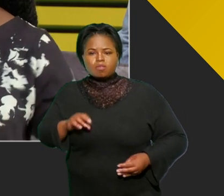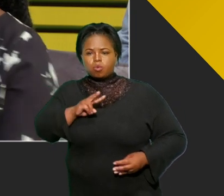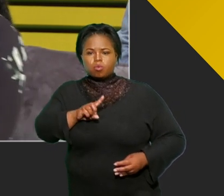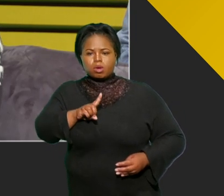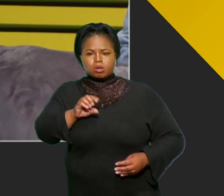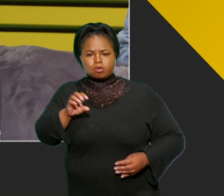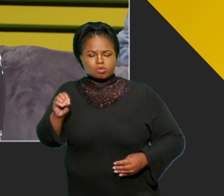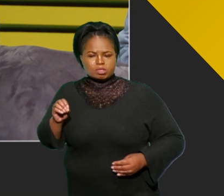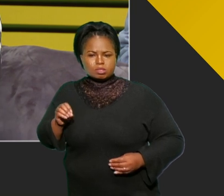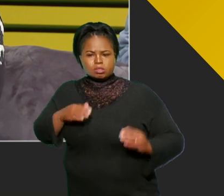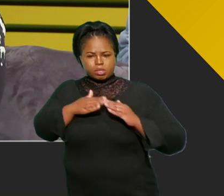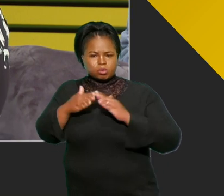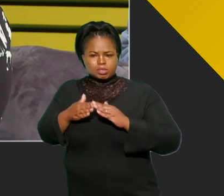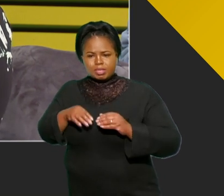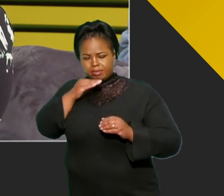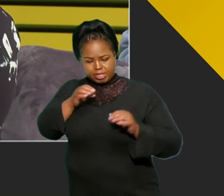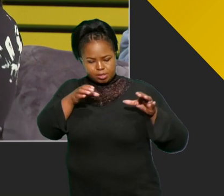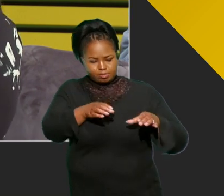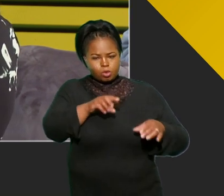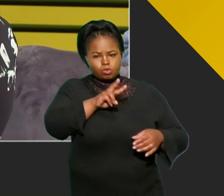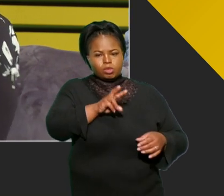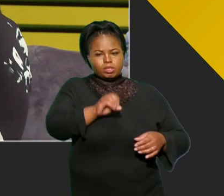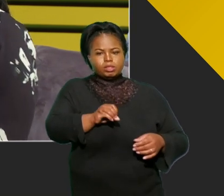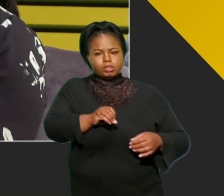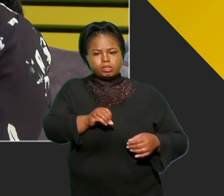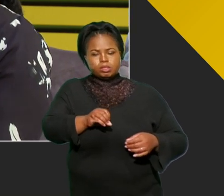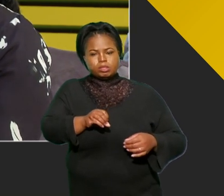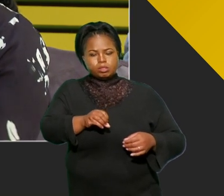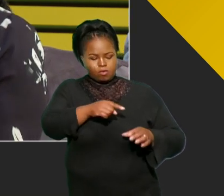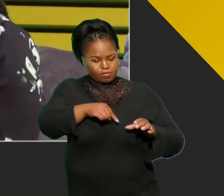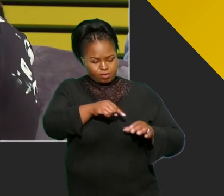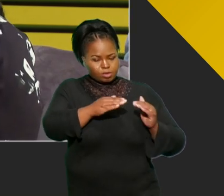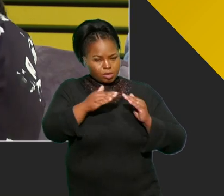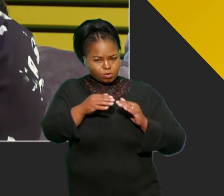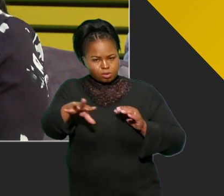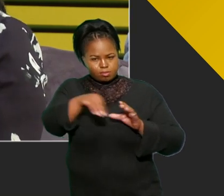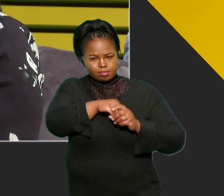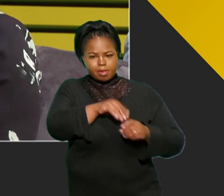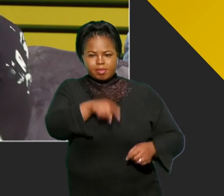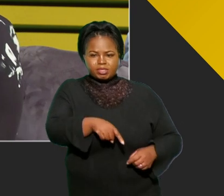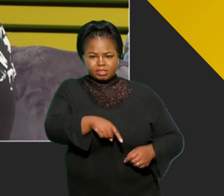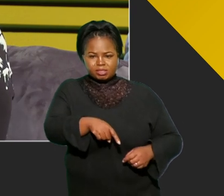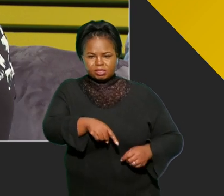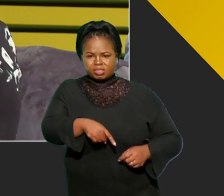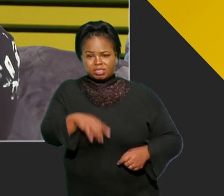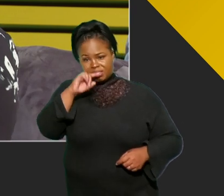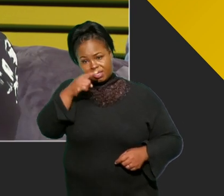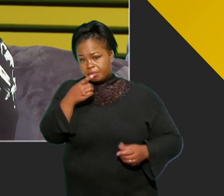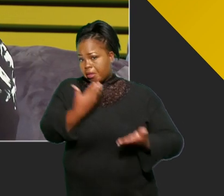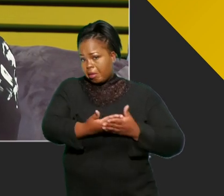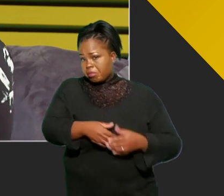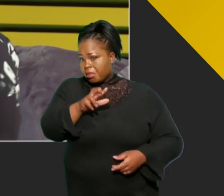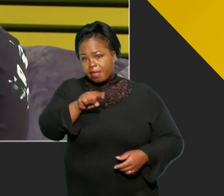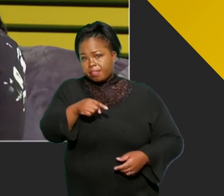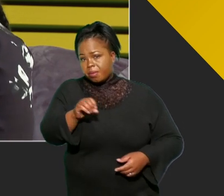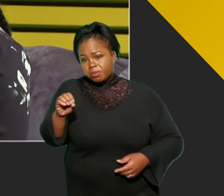units, 20 of them should be inclusionary, right? Yeah. Now, that's fine, but inclusionary in Sandton can be 8,000